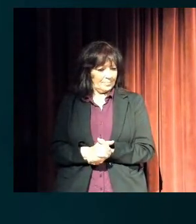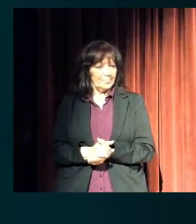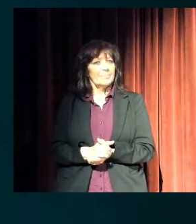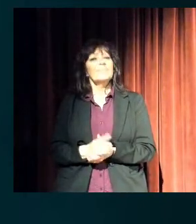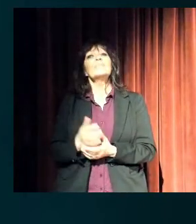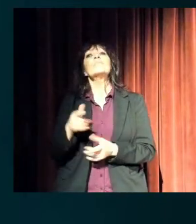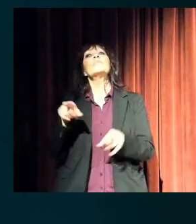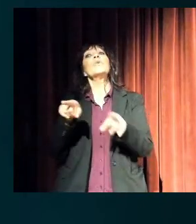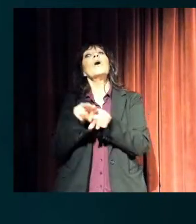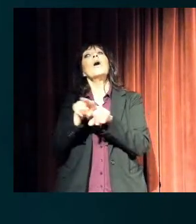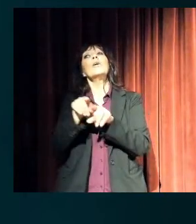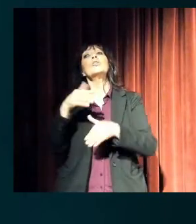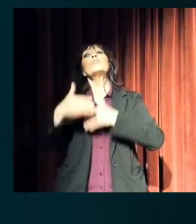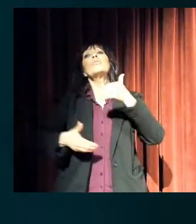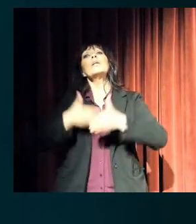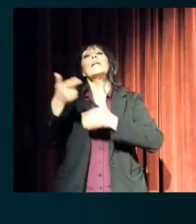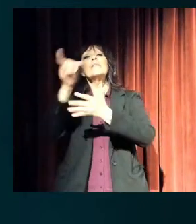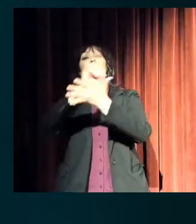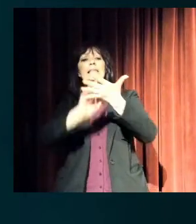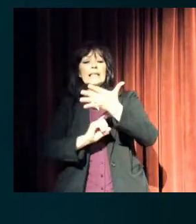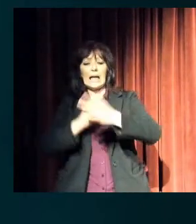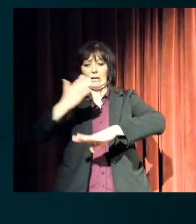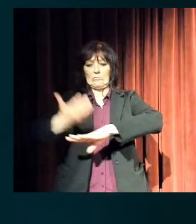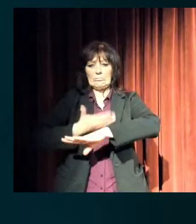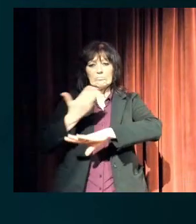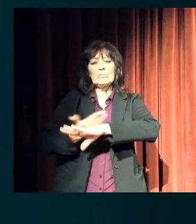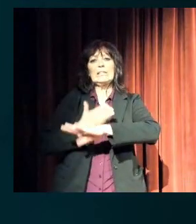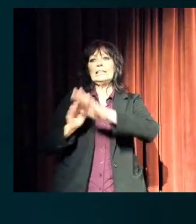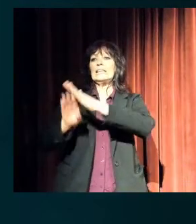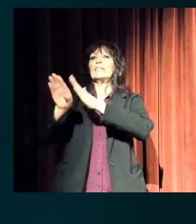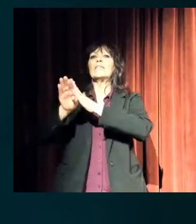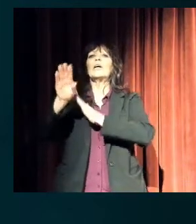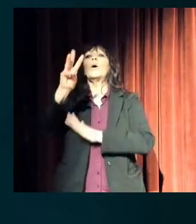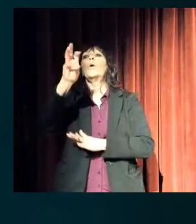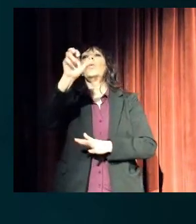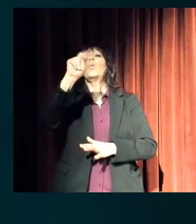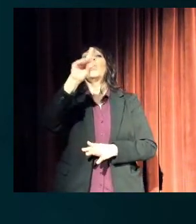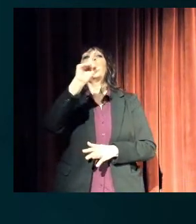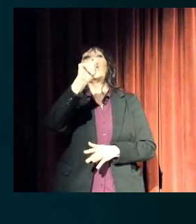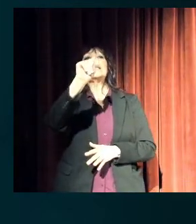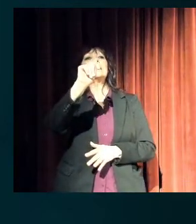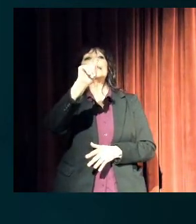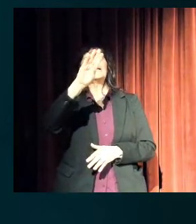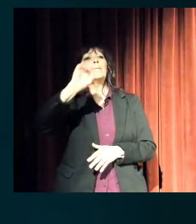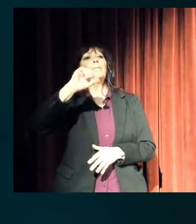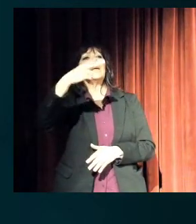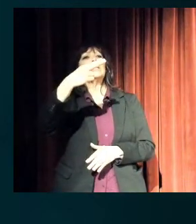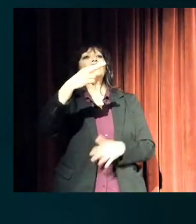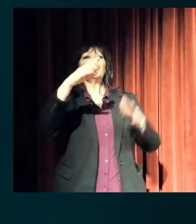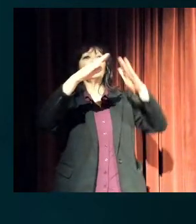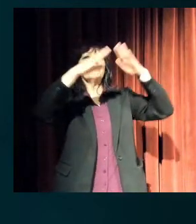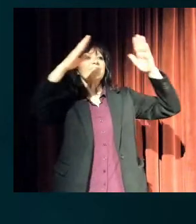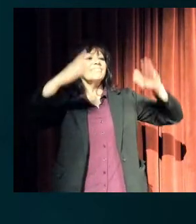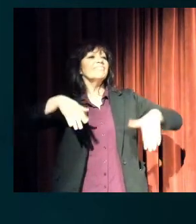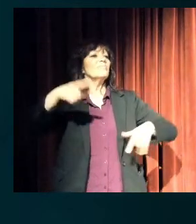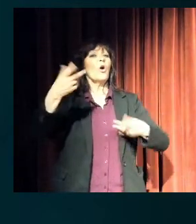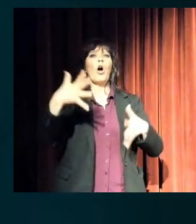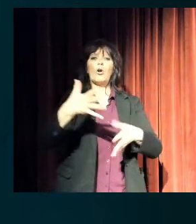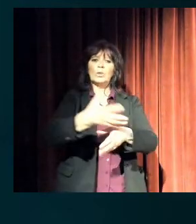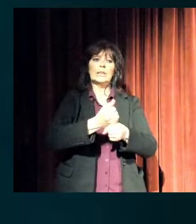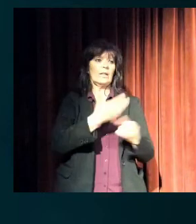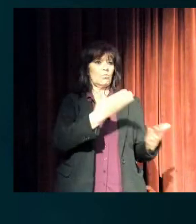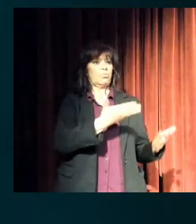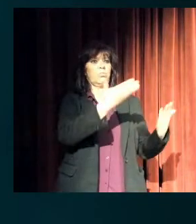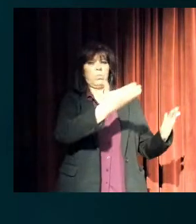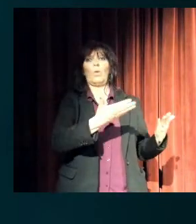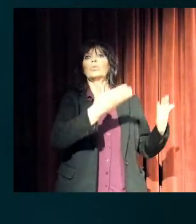We will also begin the process of design, renovation, and redevelopment of the Went Beach Mansion and horse stables. We've already received proposals